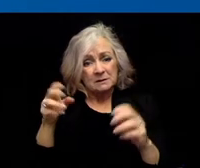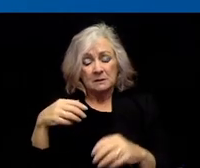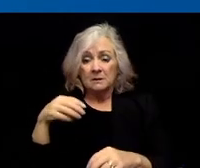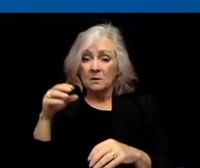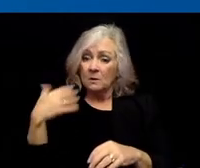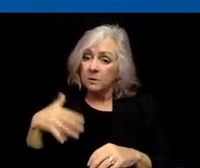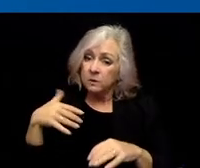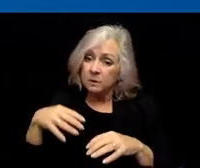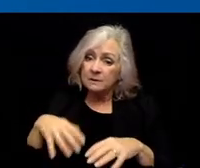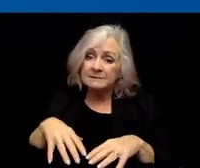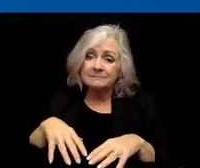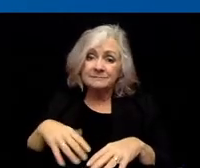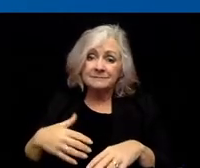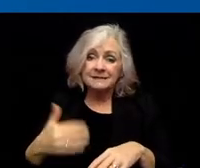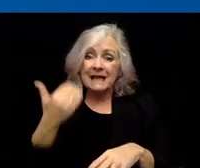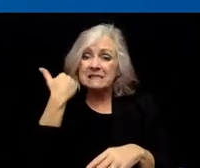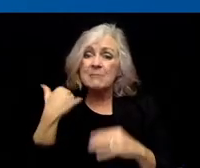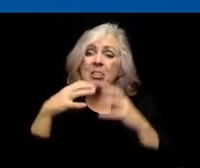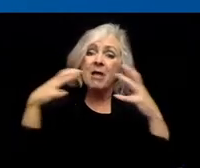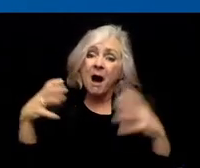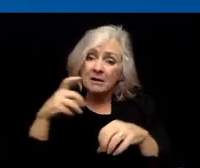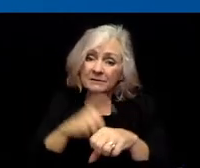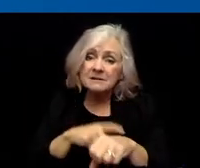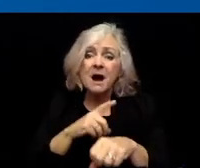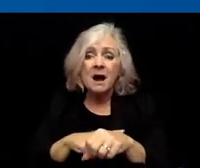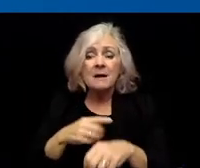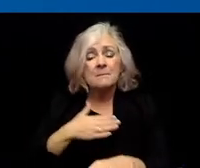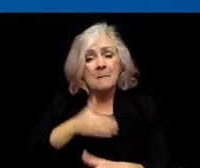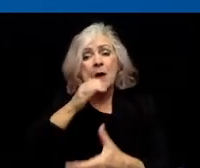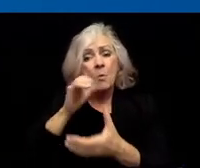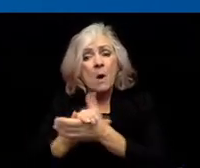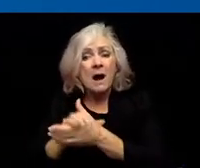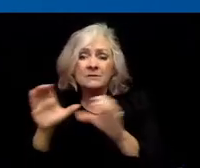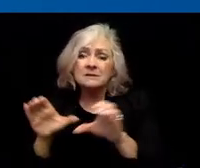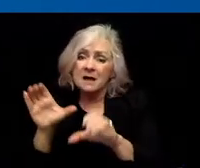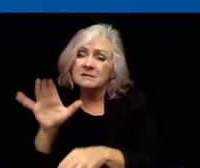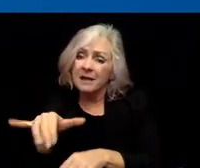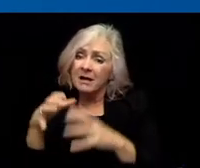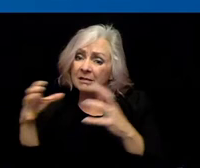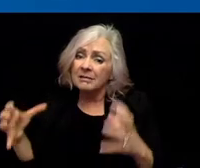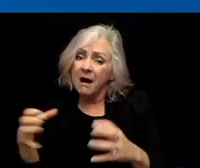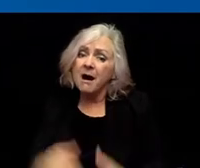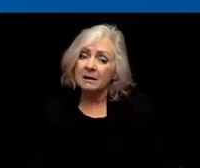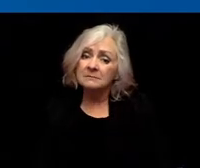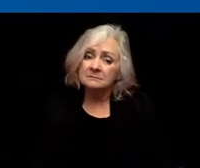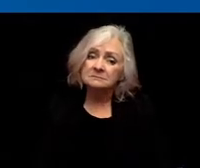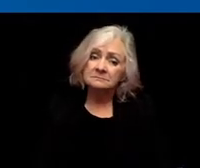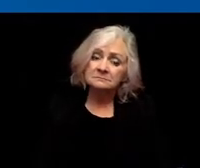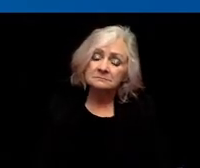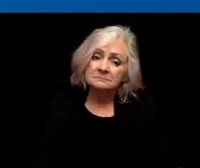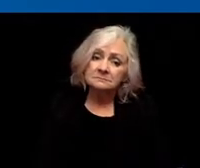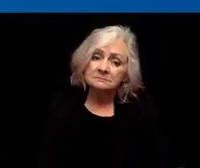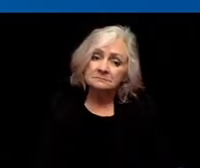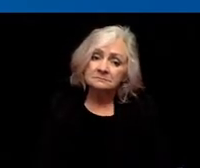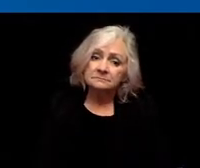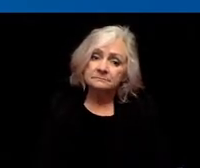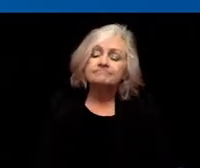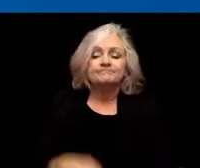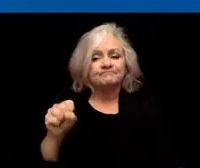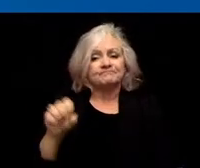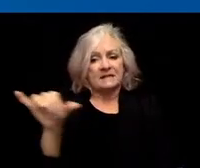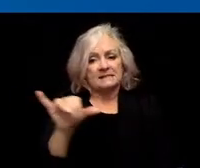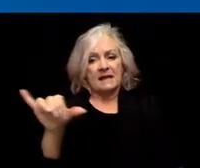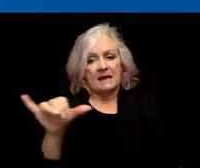just, and Anne often has to do that when I can't, kind of tracking that down. Yeah, that's what we've experienced in our